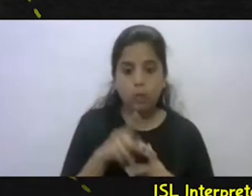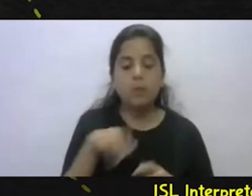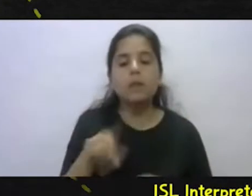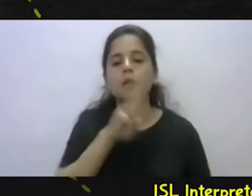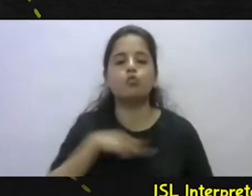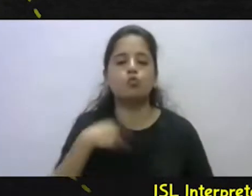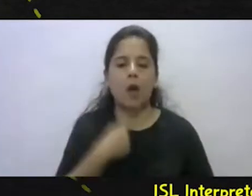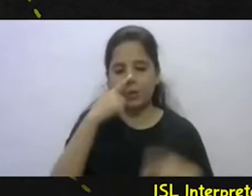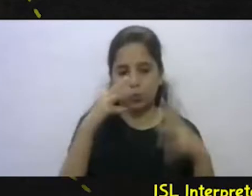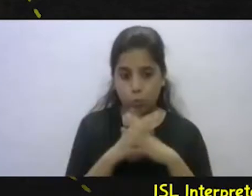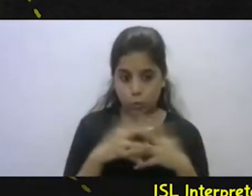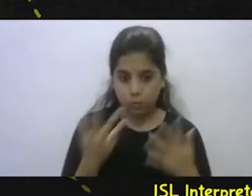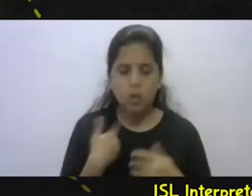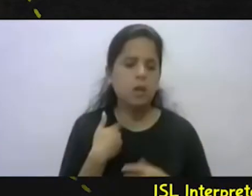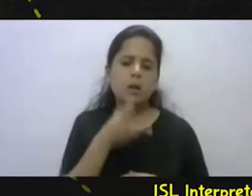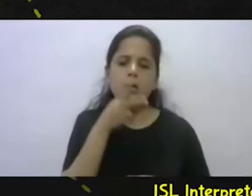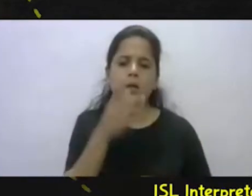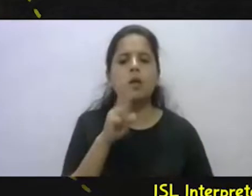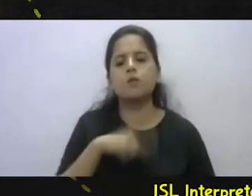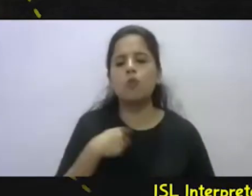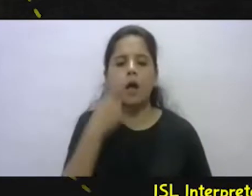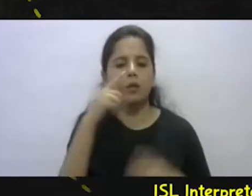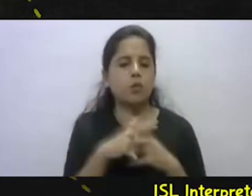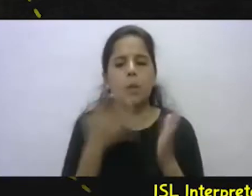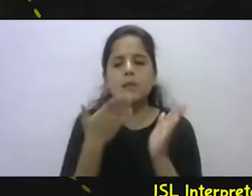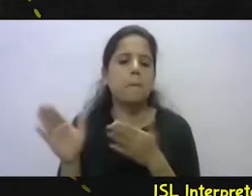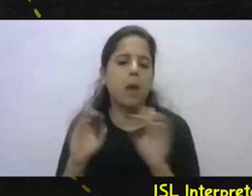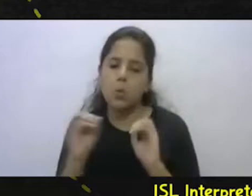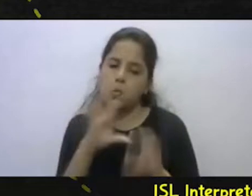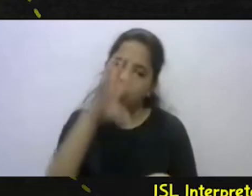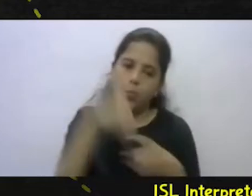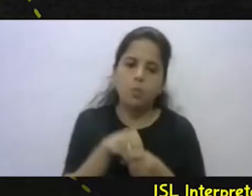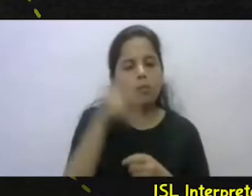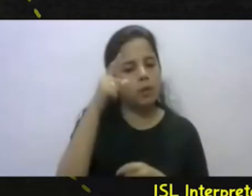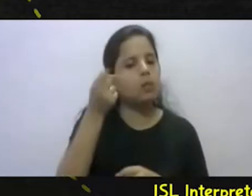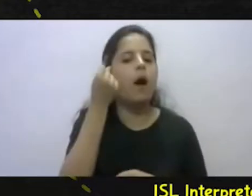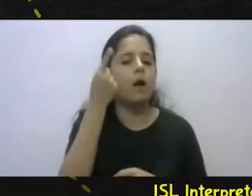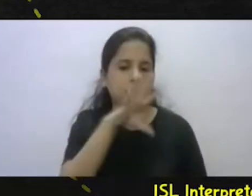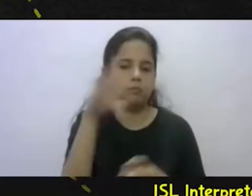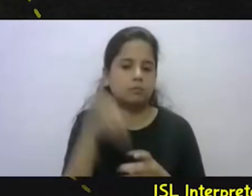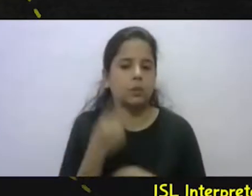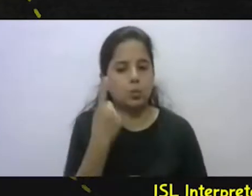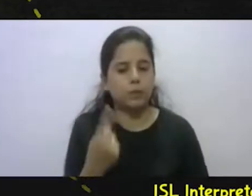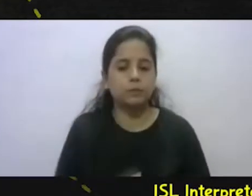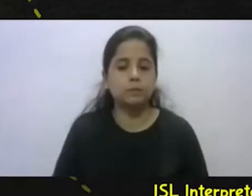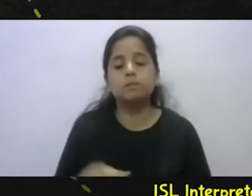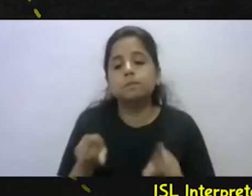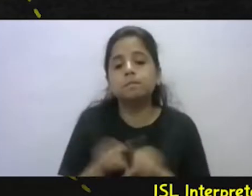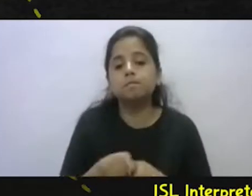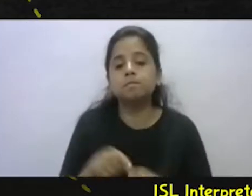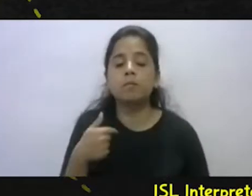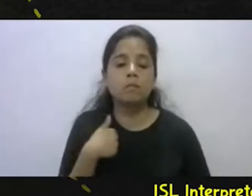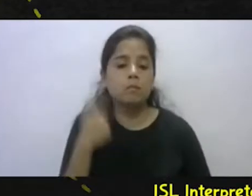women. And so I will not be mentioning trans women separately. And I will also be kind